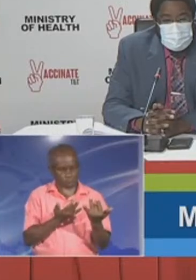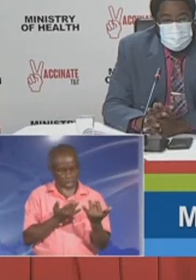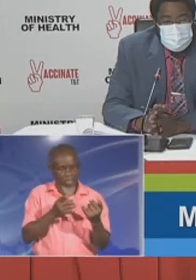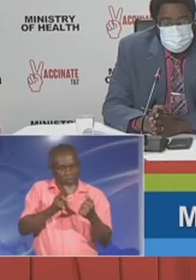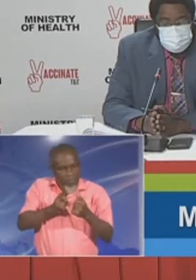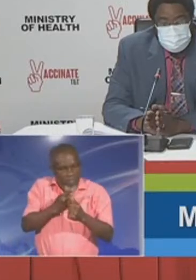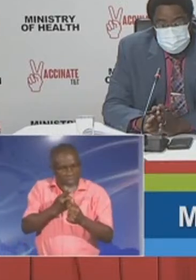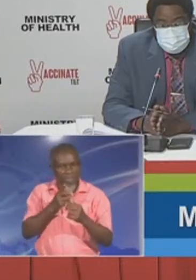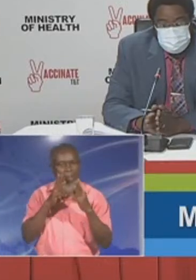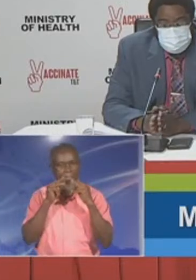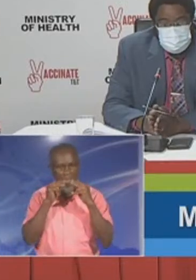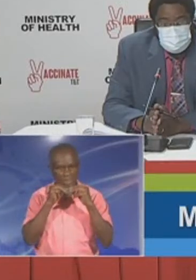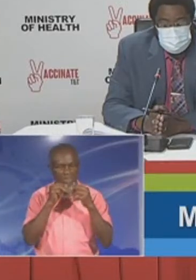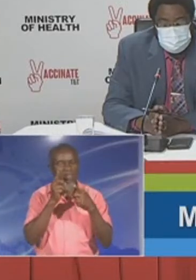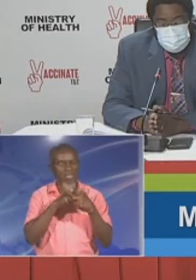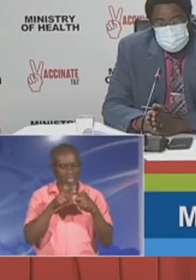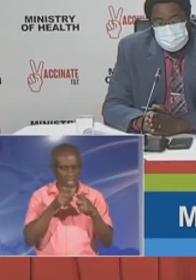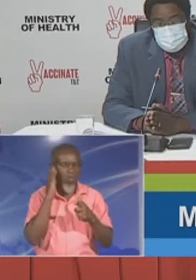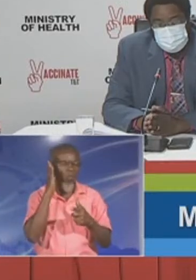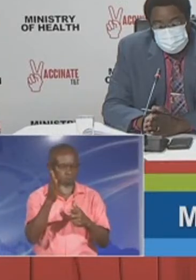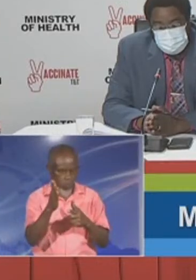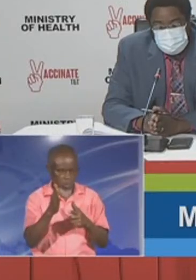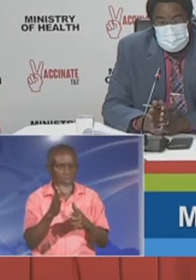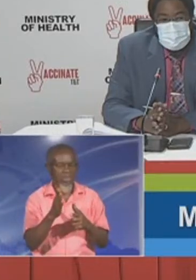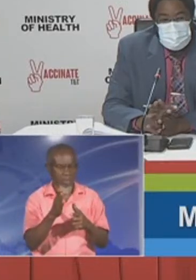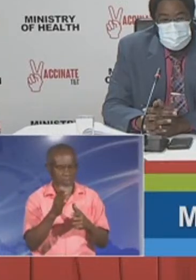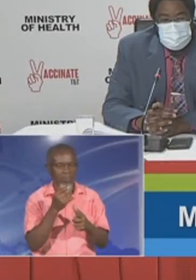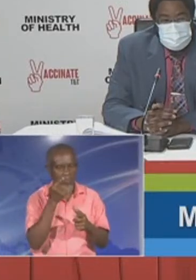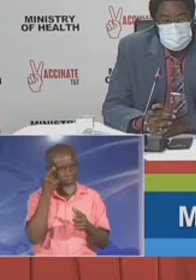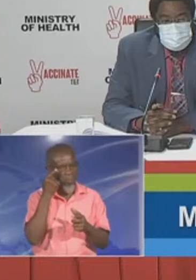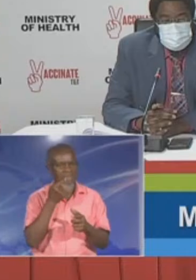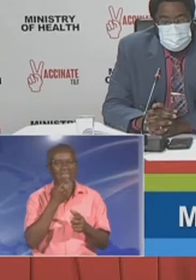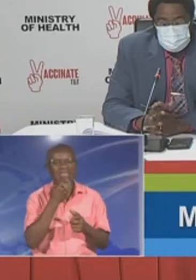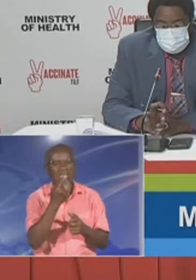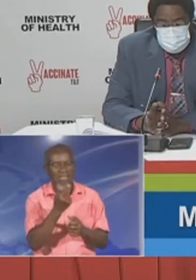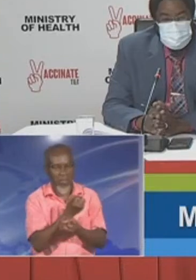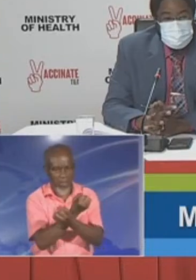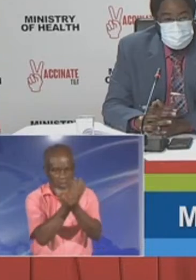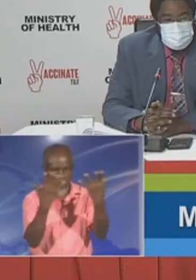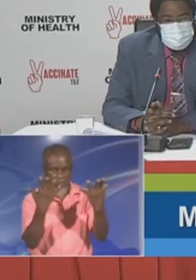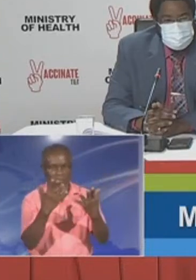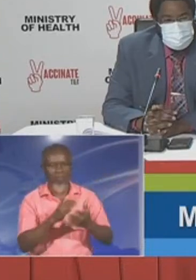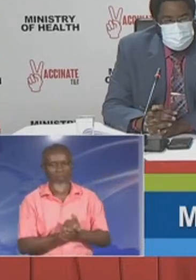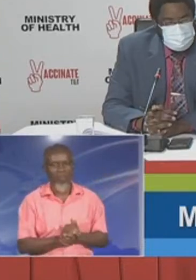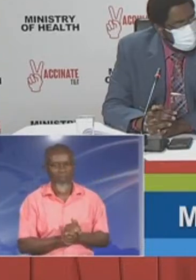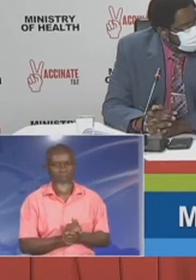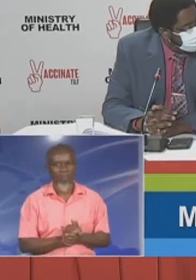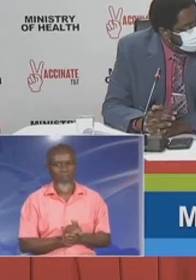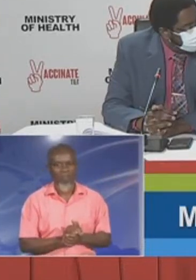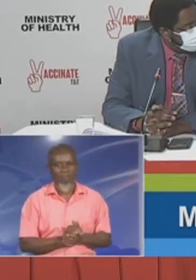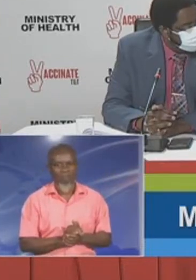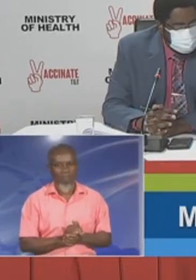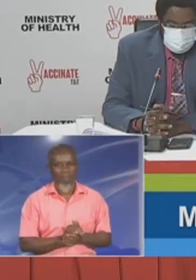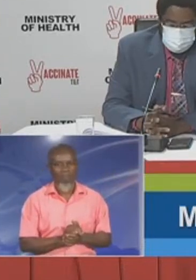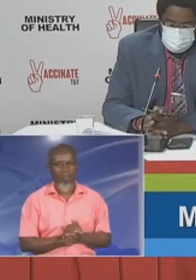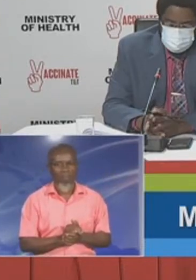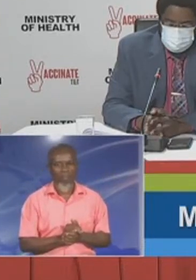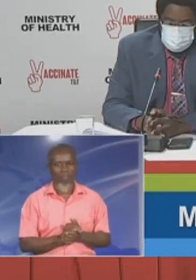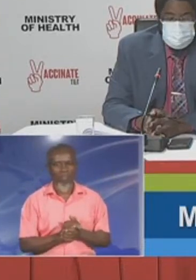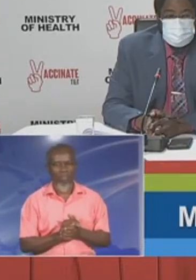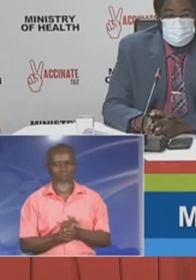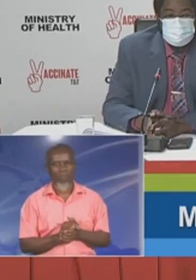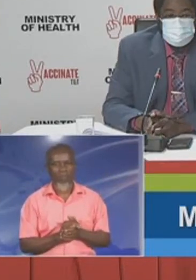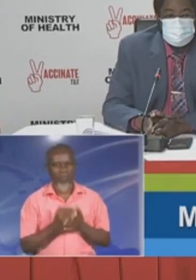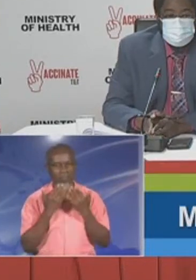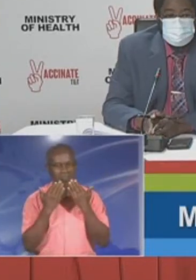further announcements or discussions on the way forward there would be made. Thank you very much, Dr.